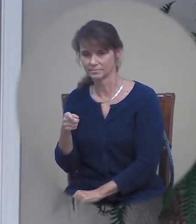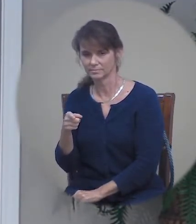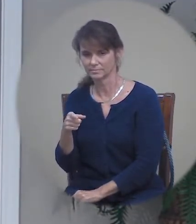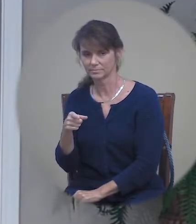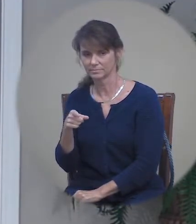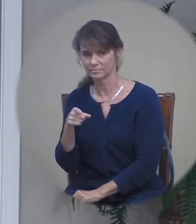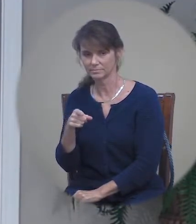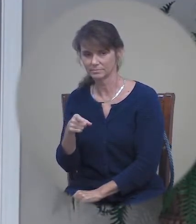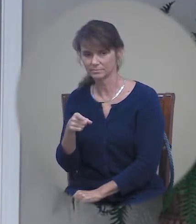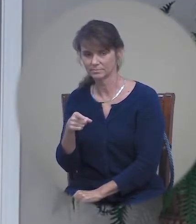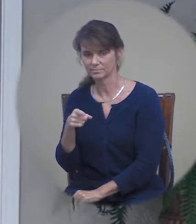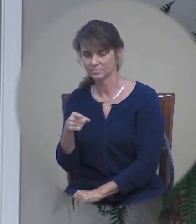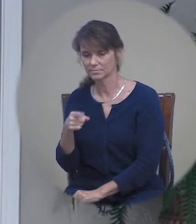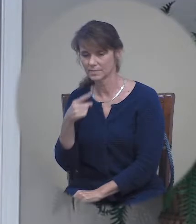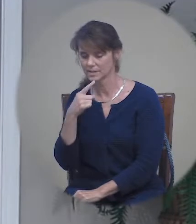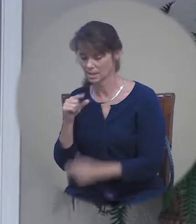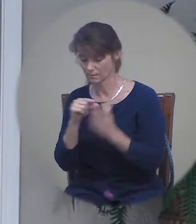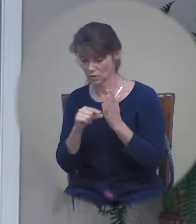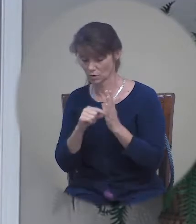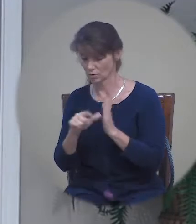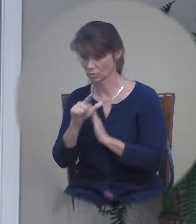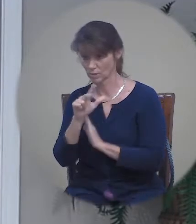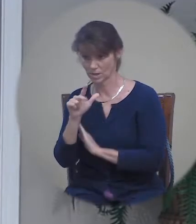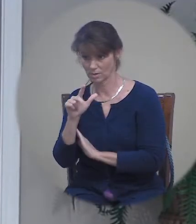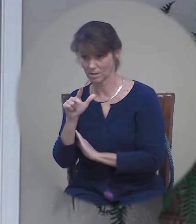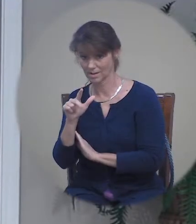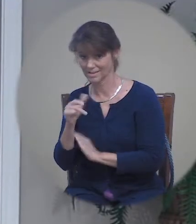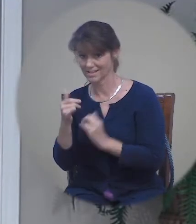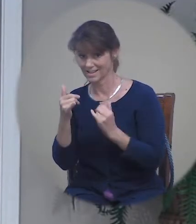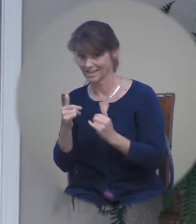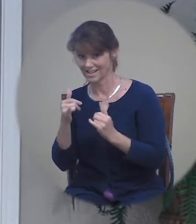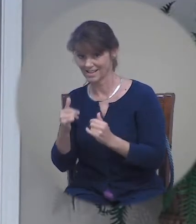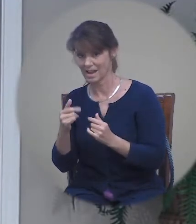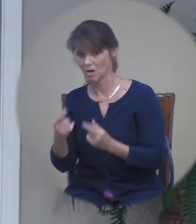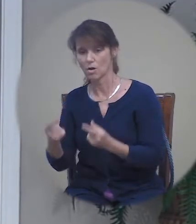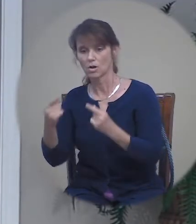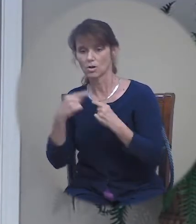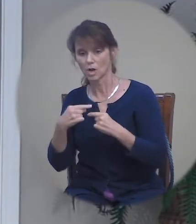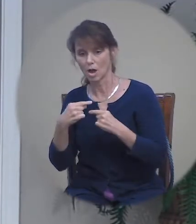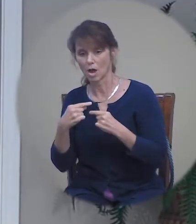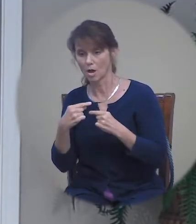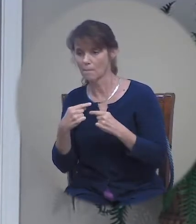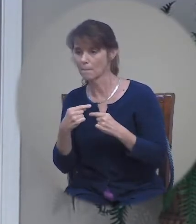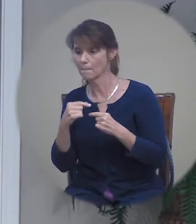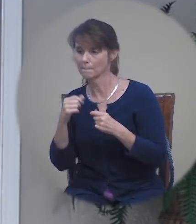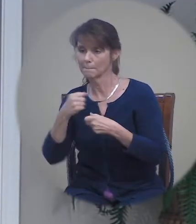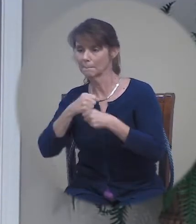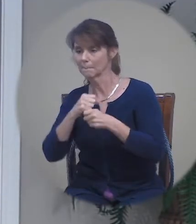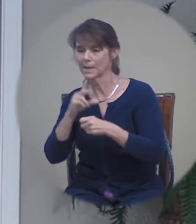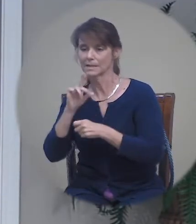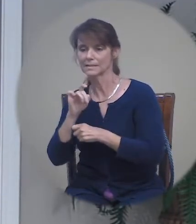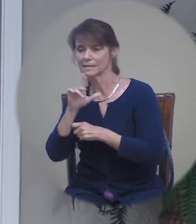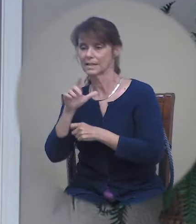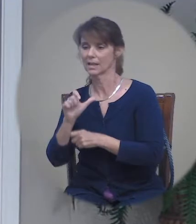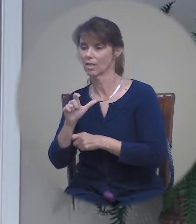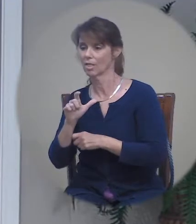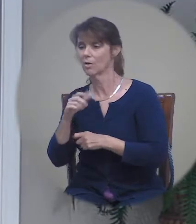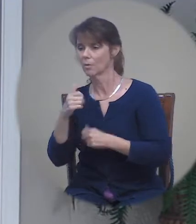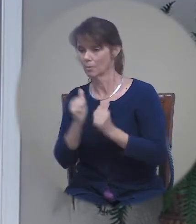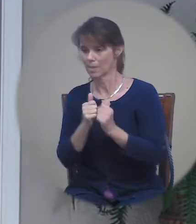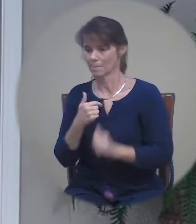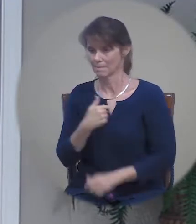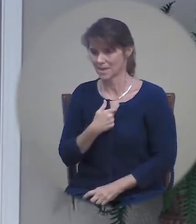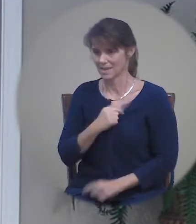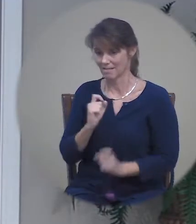goes on and says in verse 23, now therefore come make a bargain with my master, the king of Assyria, and I will give you